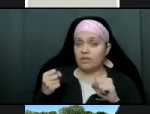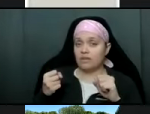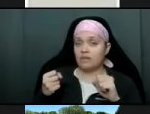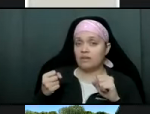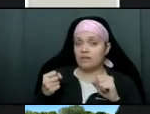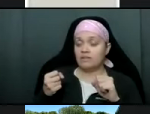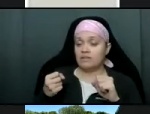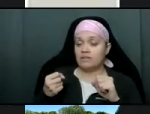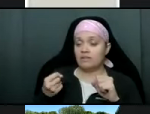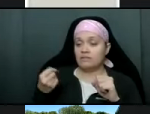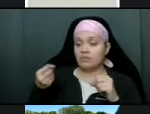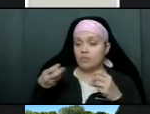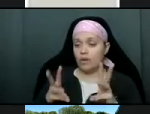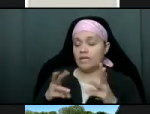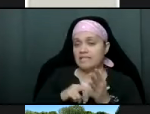of defining that.